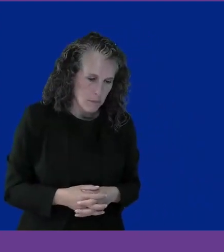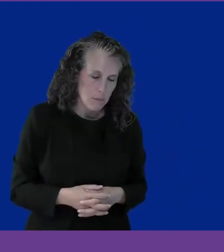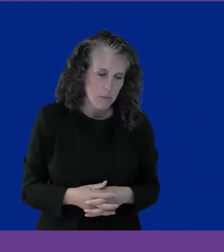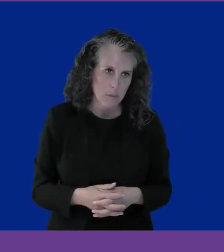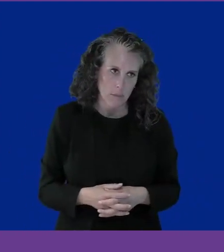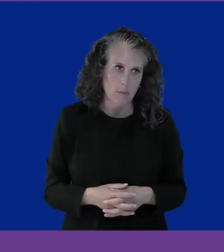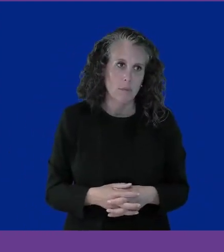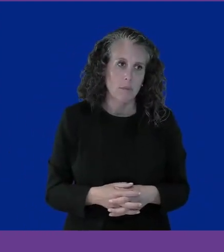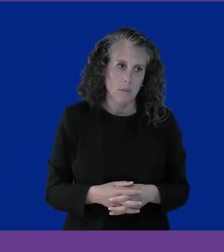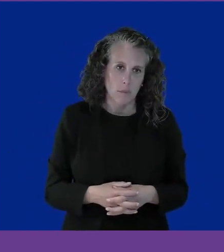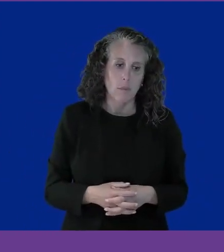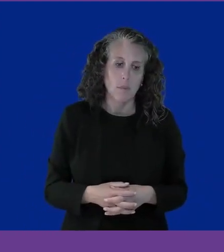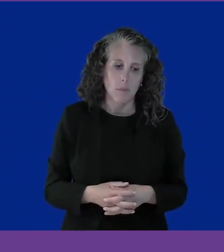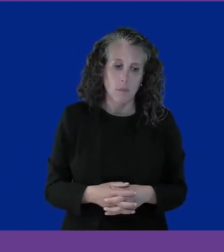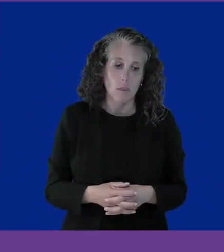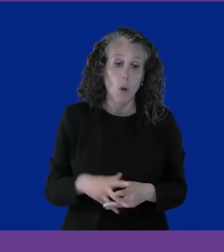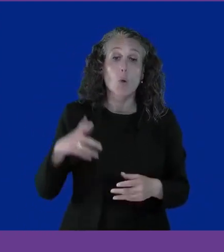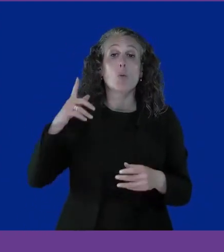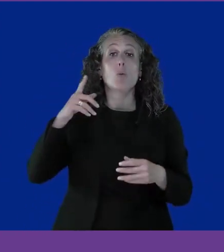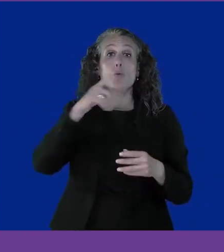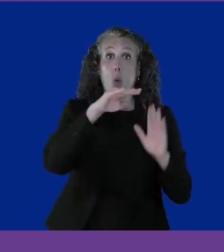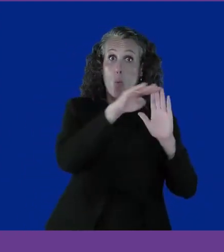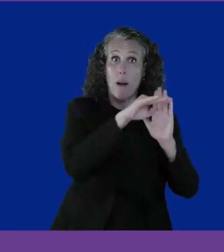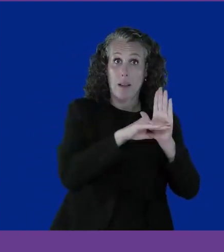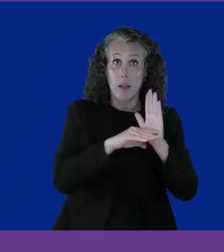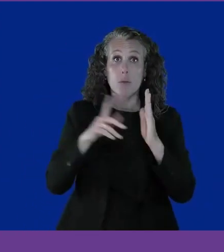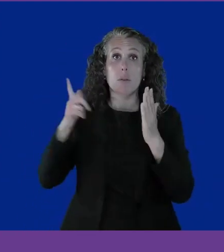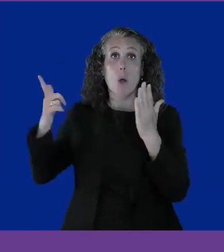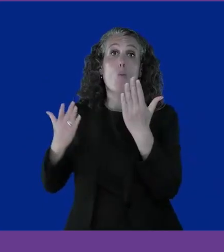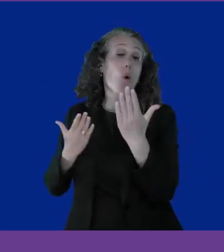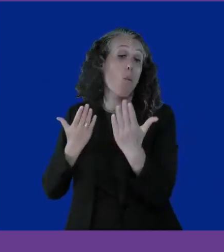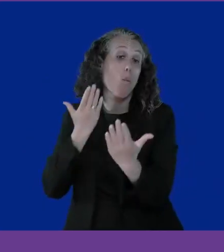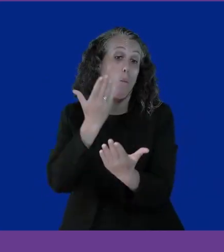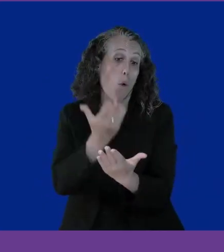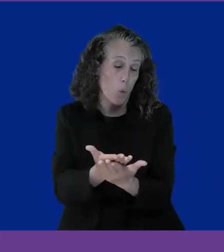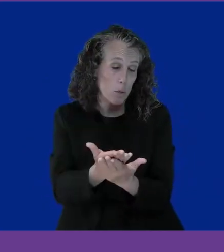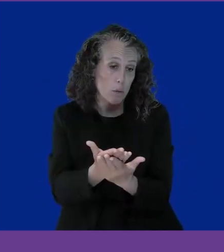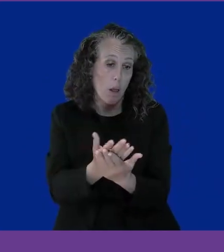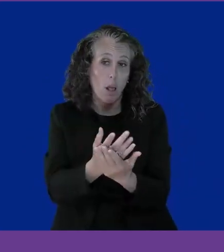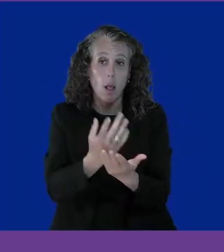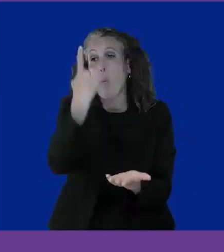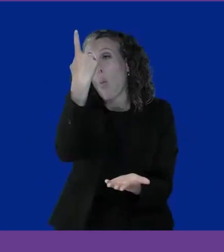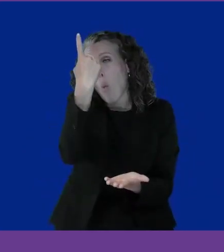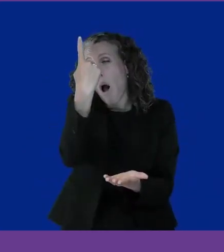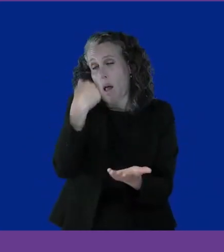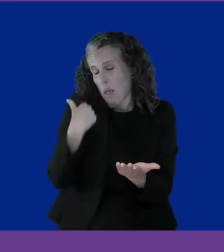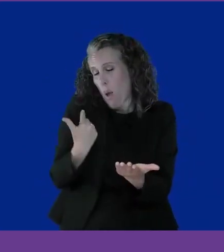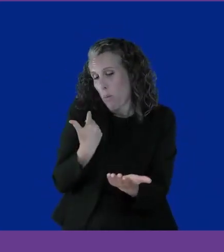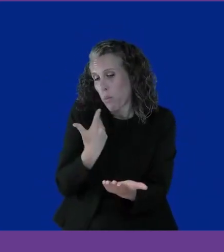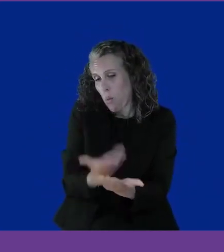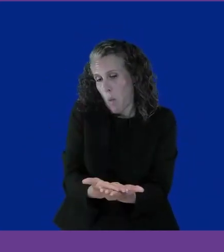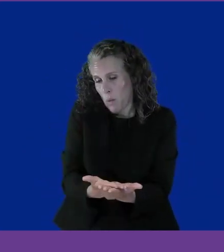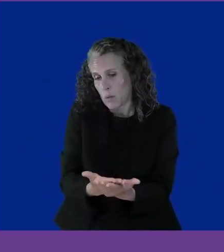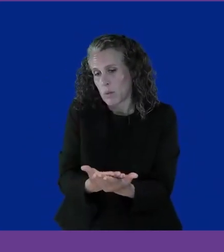for the payment services regulation, one of the changes to the SCA framework we thought to introduce